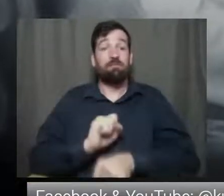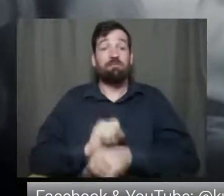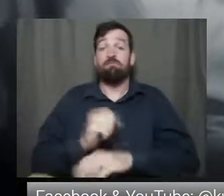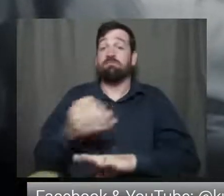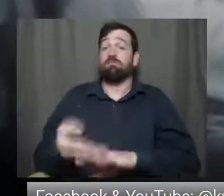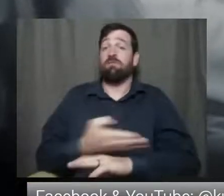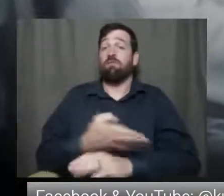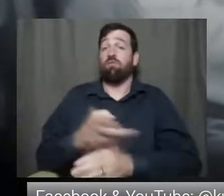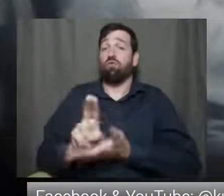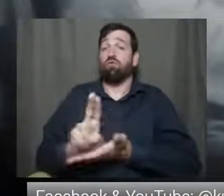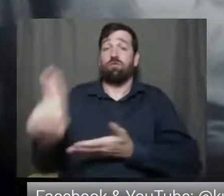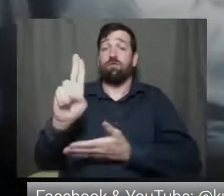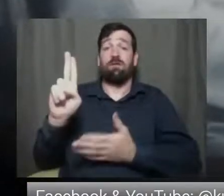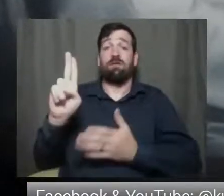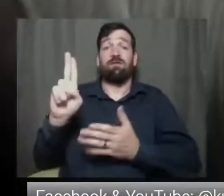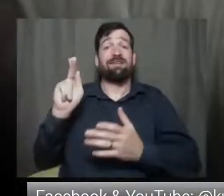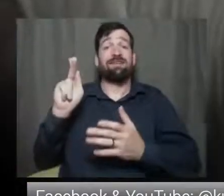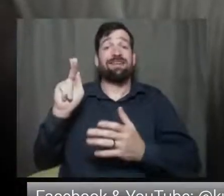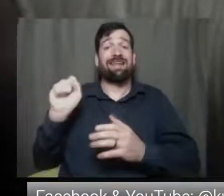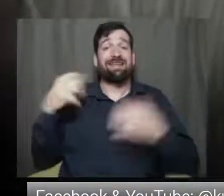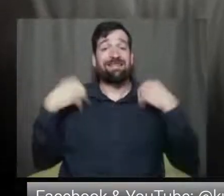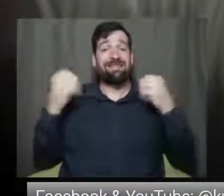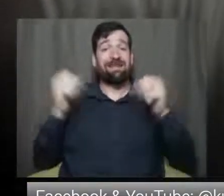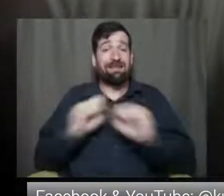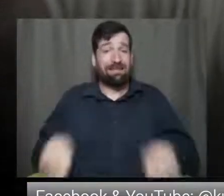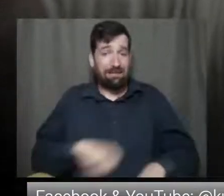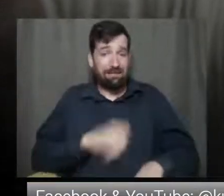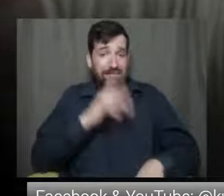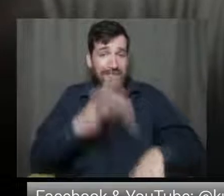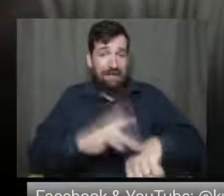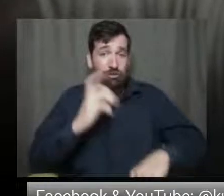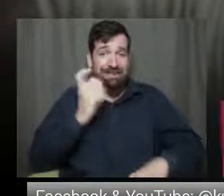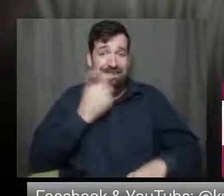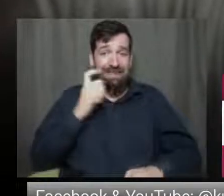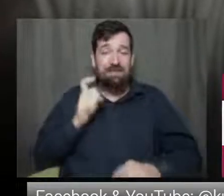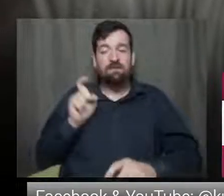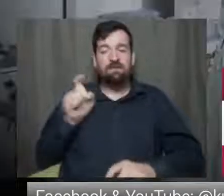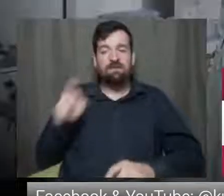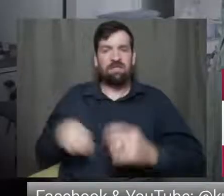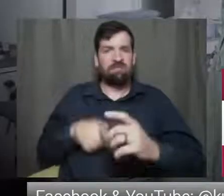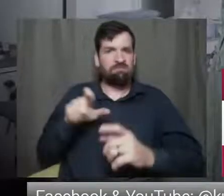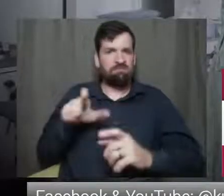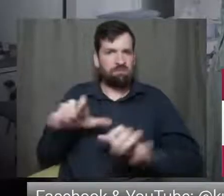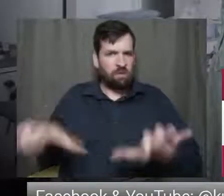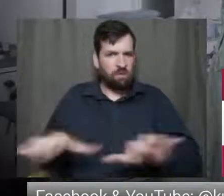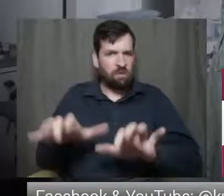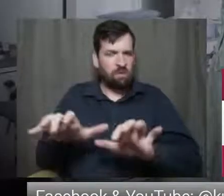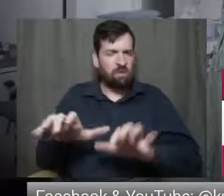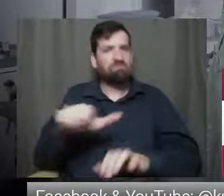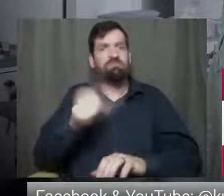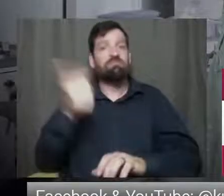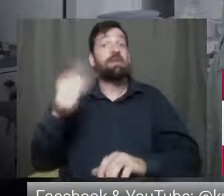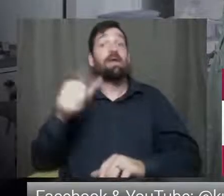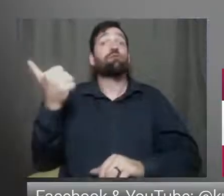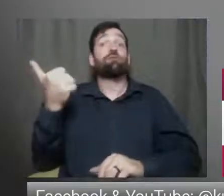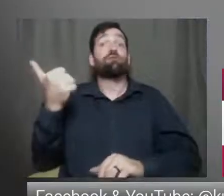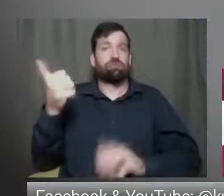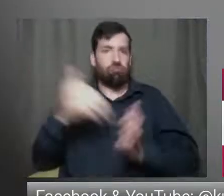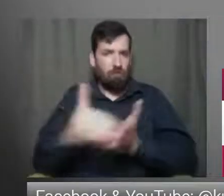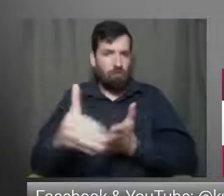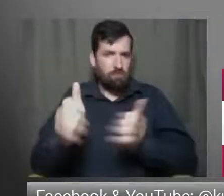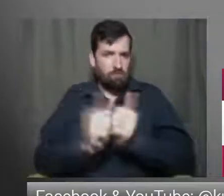System dentist would even touch Terry's teeth, Dr. Berrigan needed to do something crucial that she often does with her dental